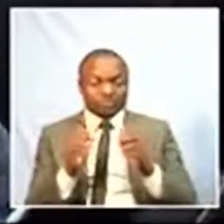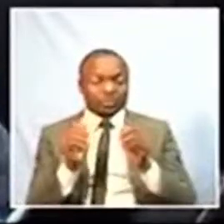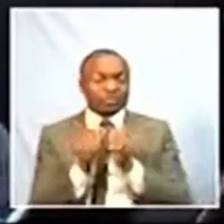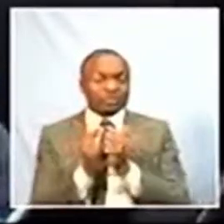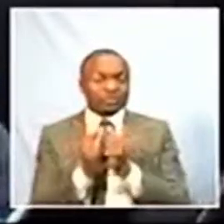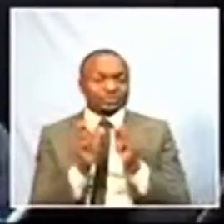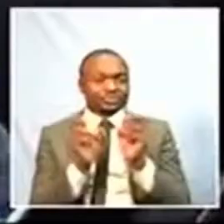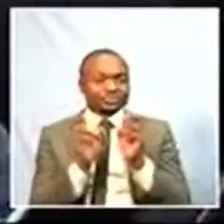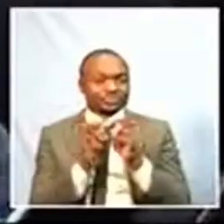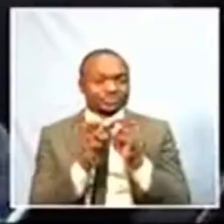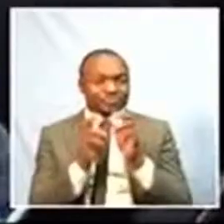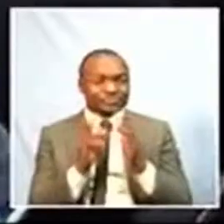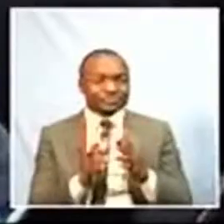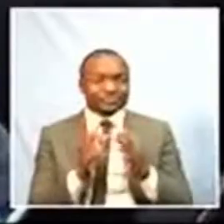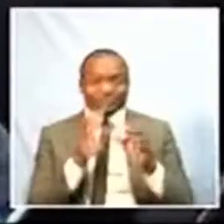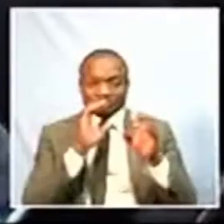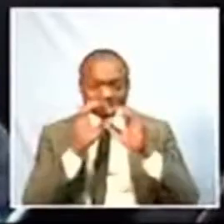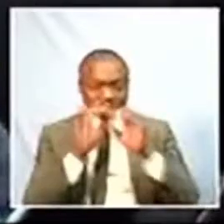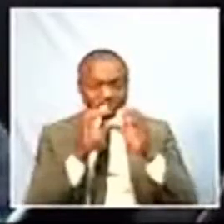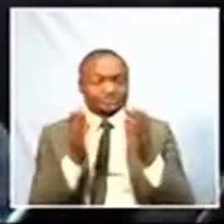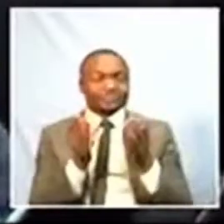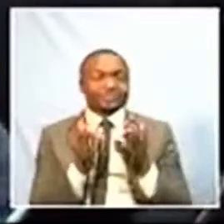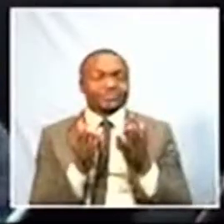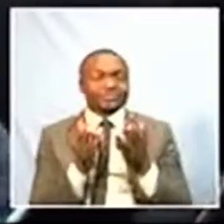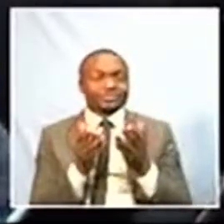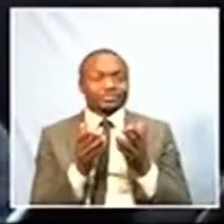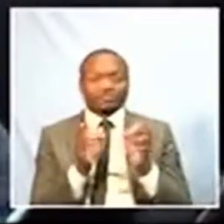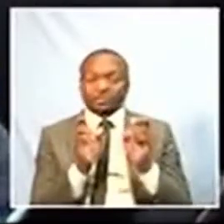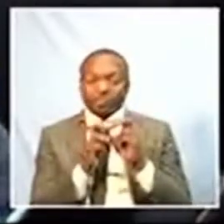contractor until the